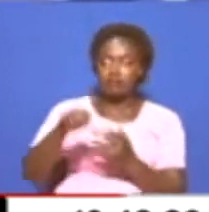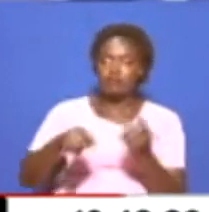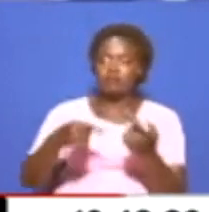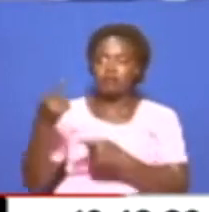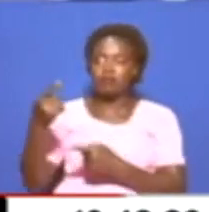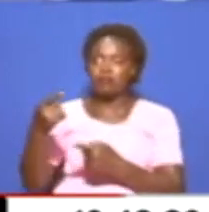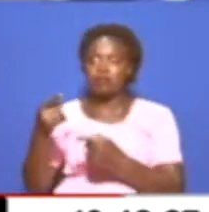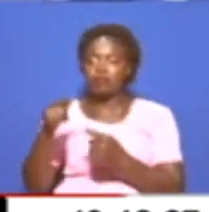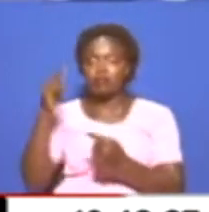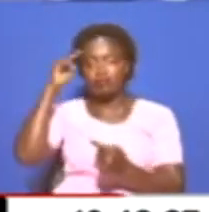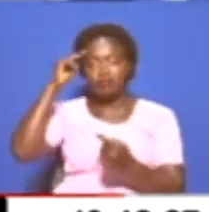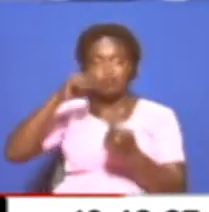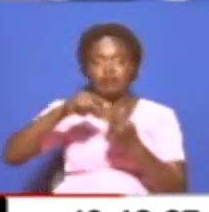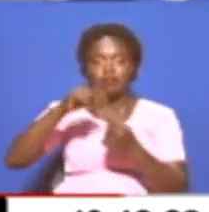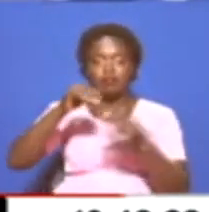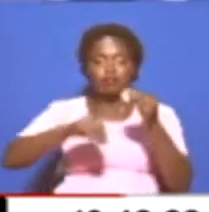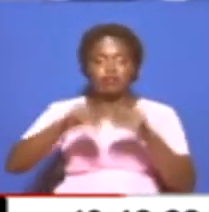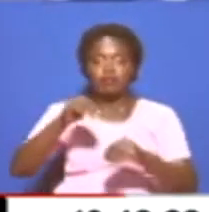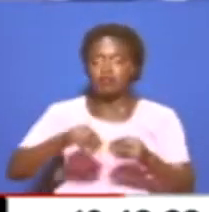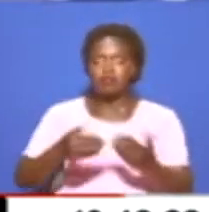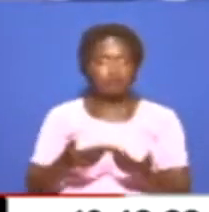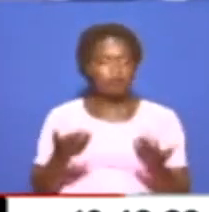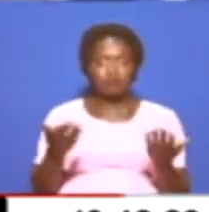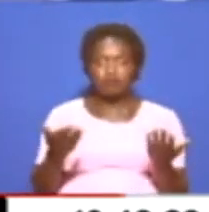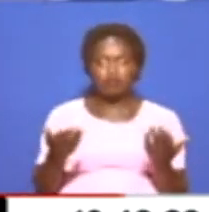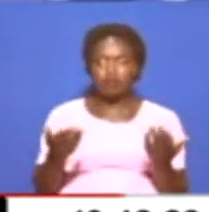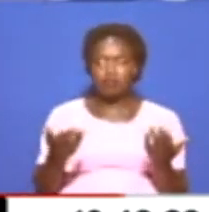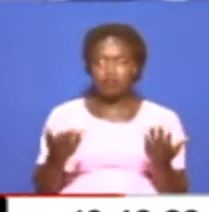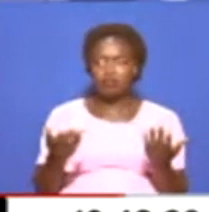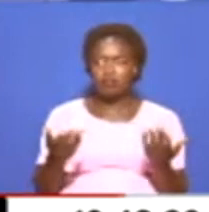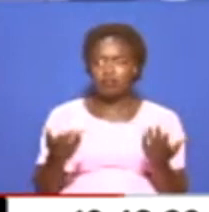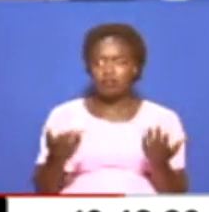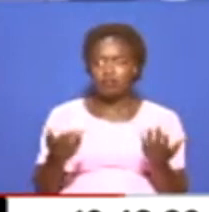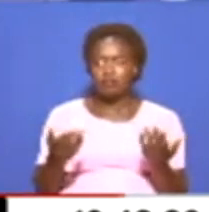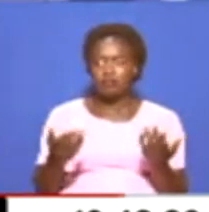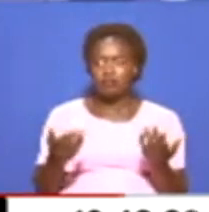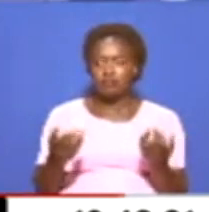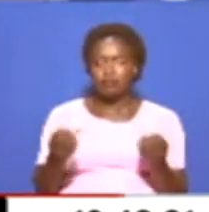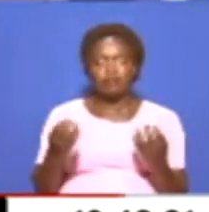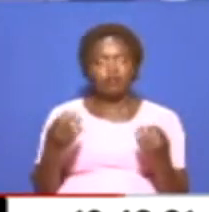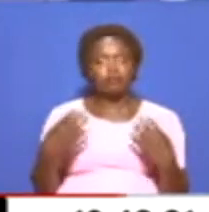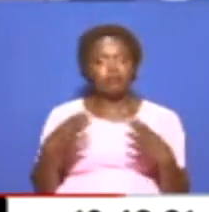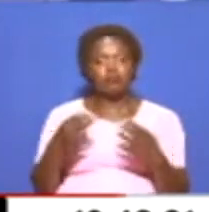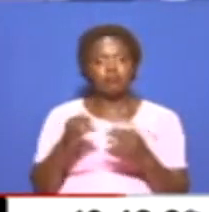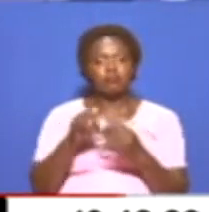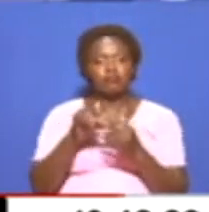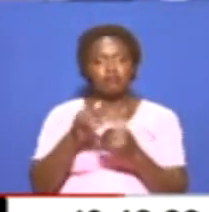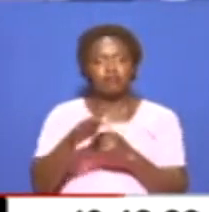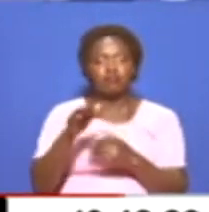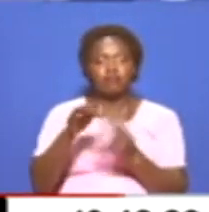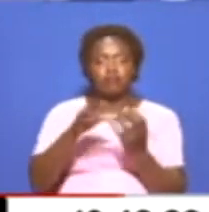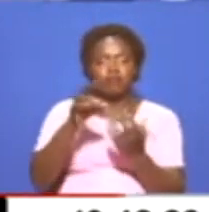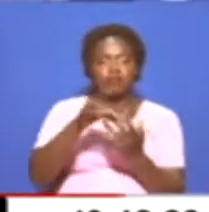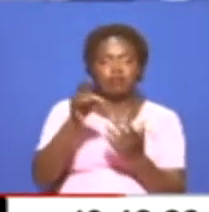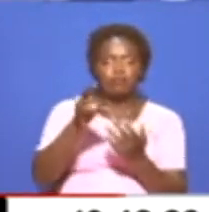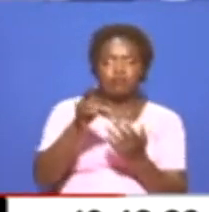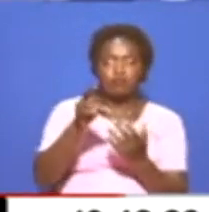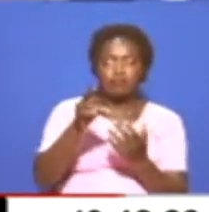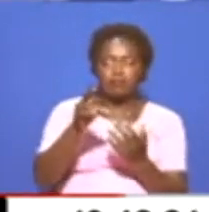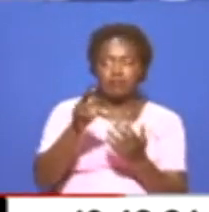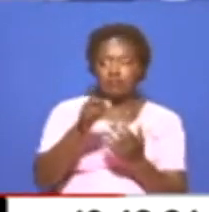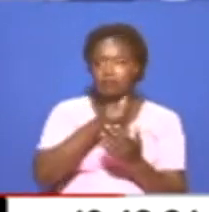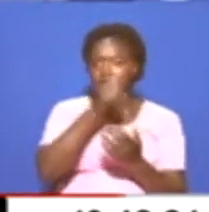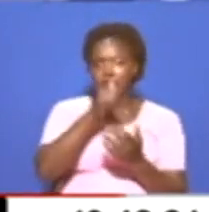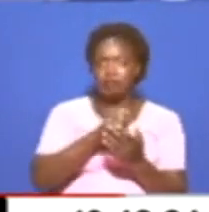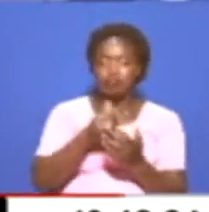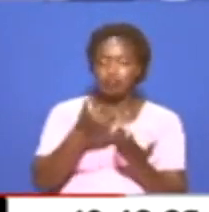main election. So we've seen many people losing during nominations, going even as a private